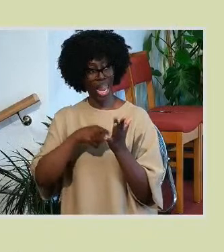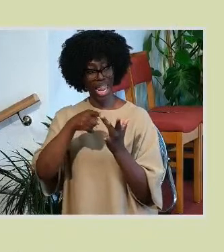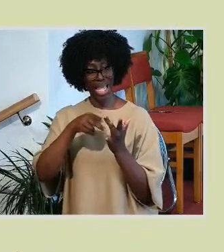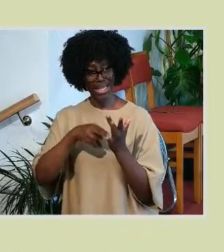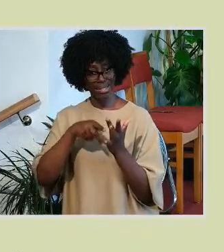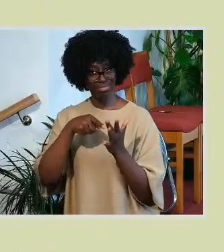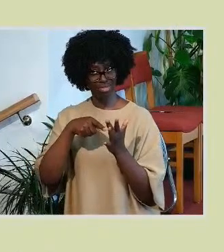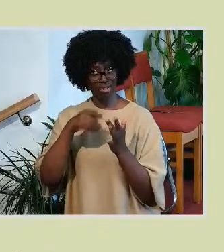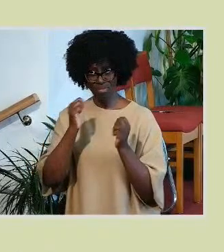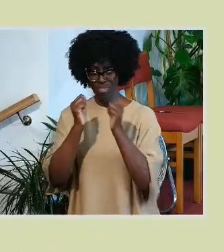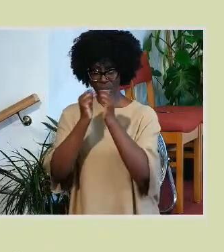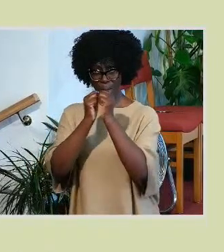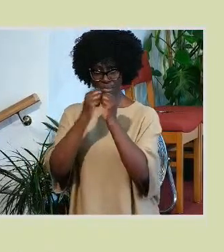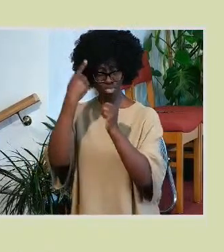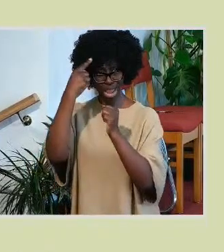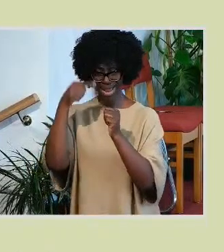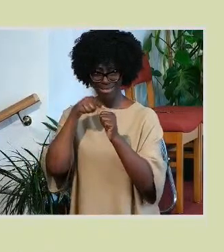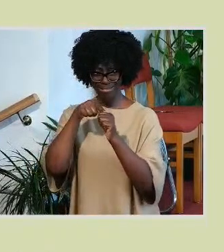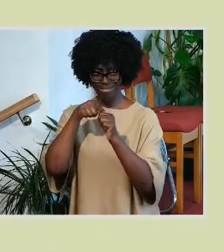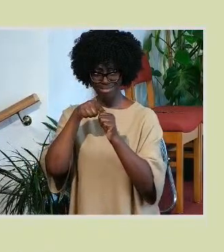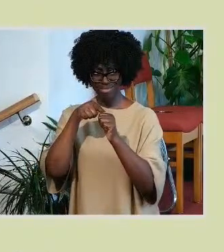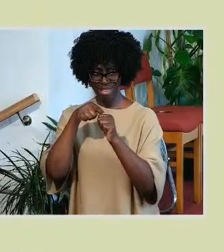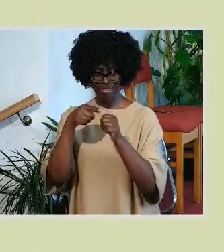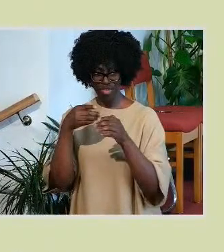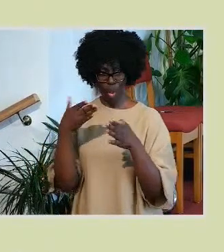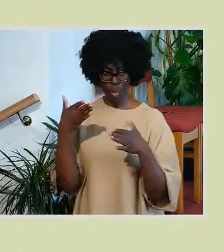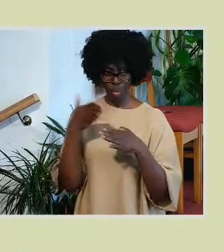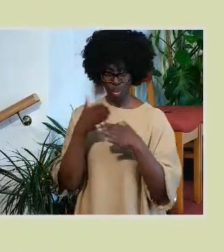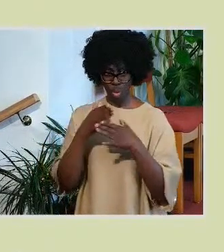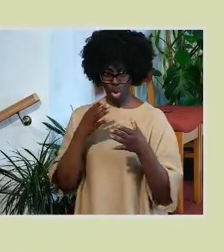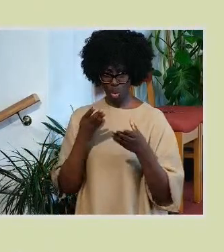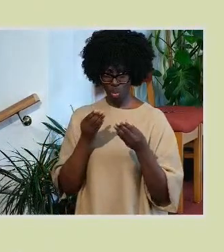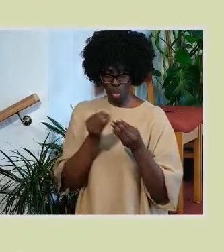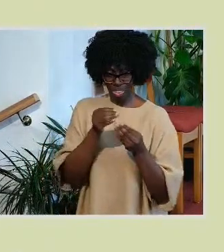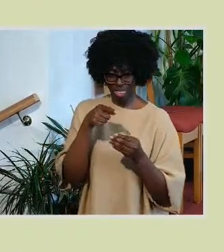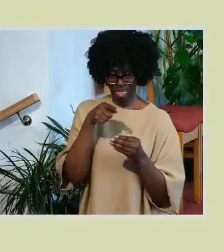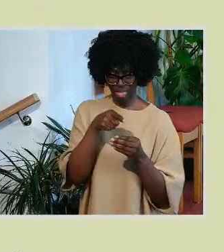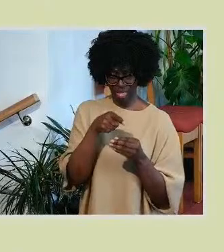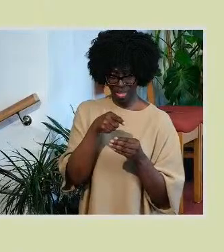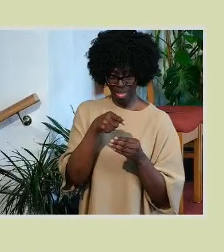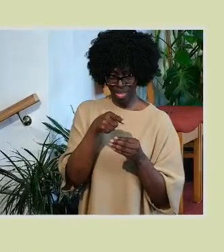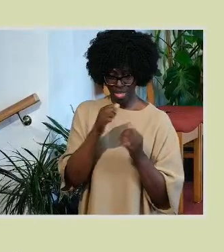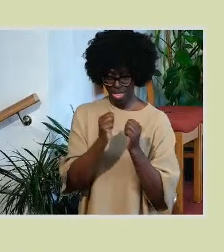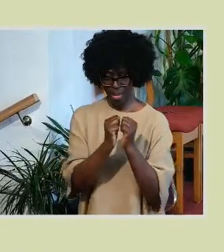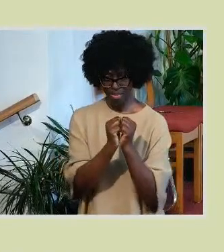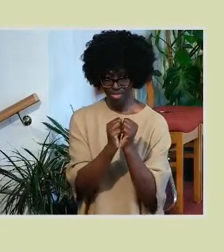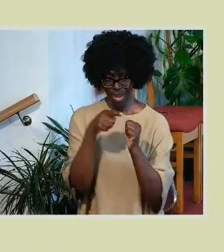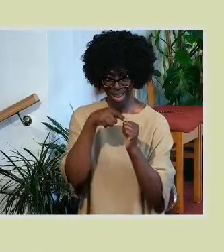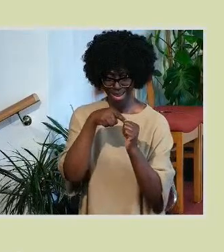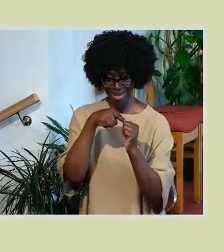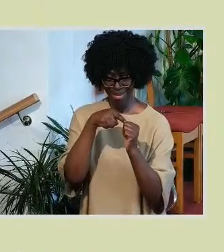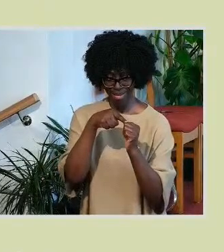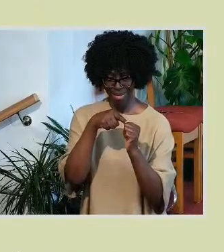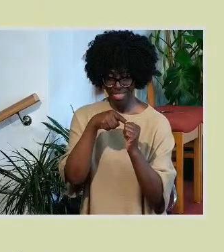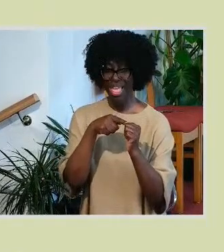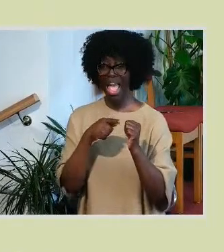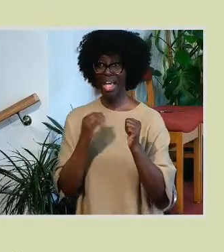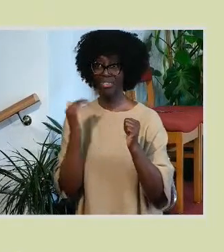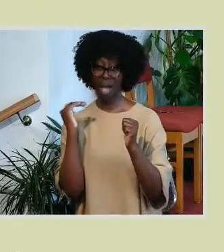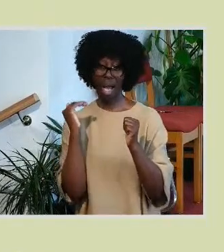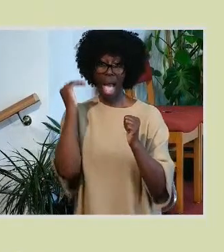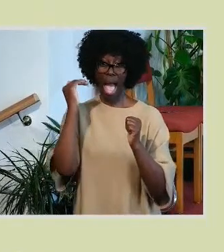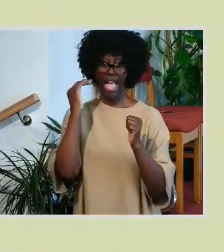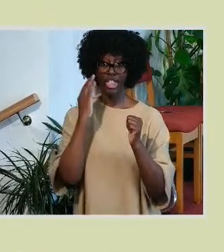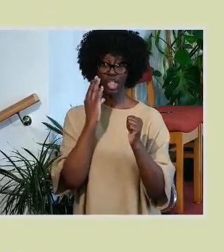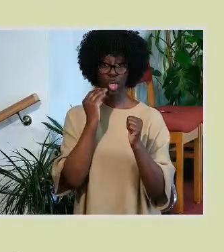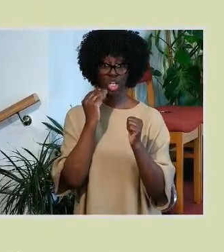pancreas and other parts of the body, if they have this insulin resistance, then you've got higher blood sugars, and then putting your brain at risk of